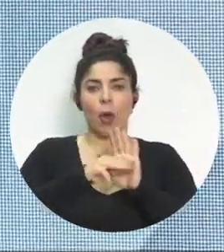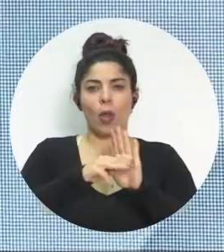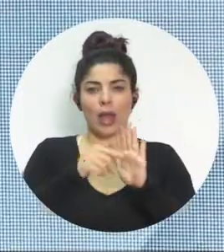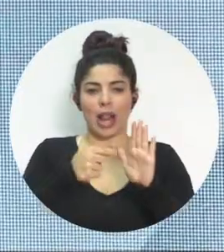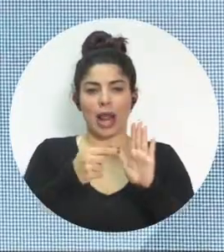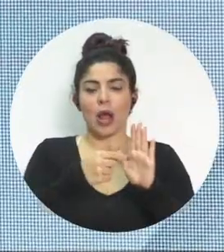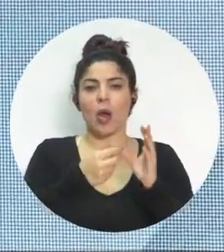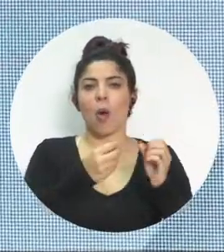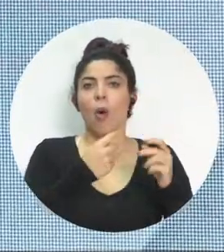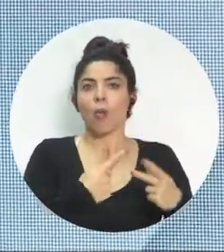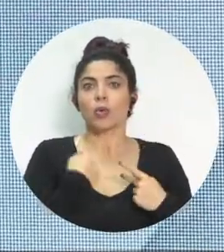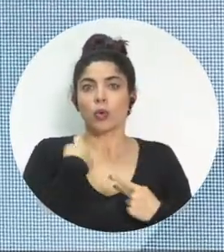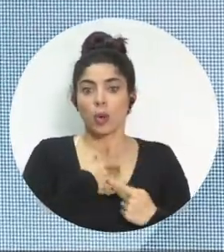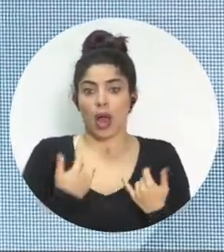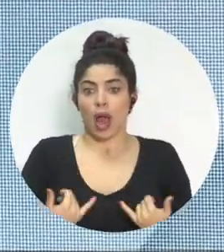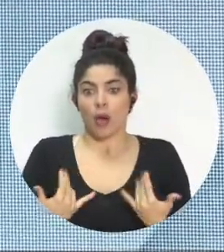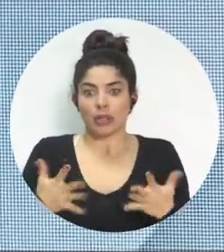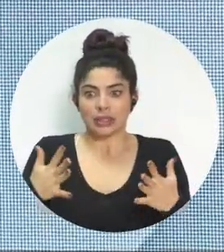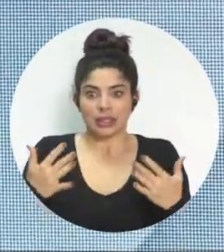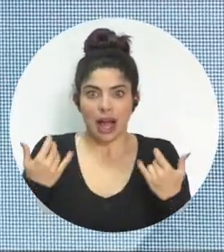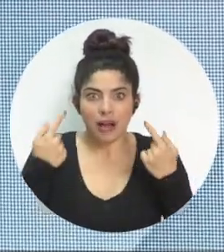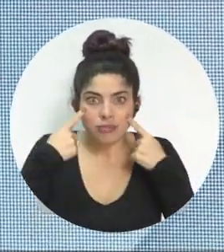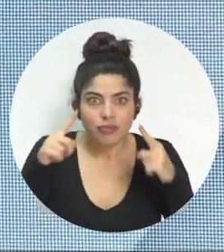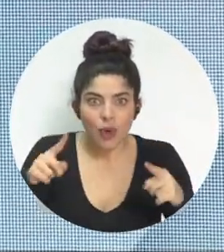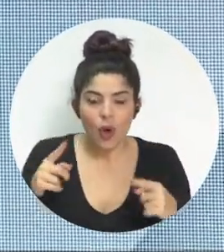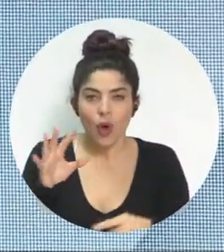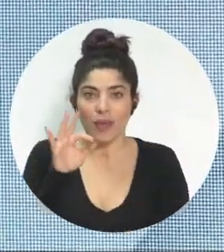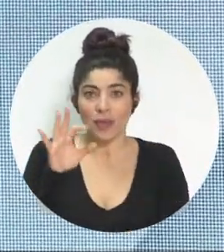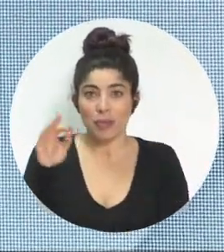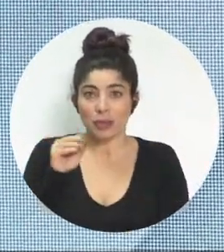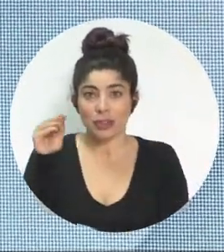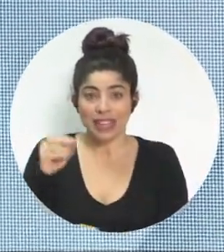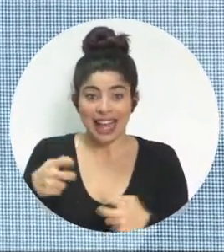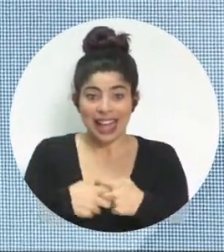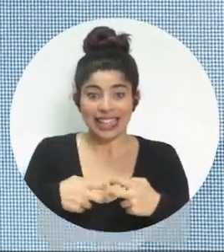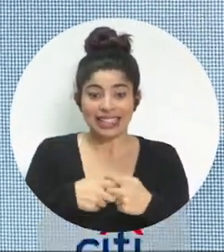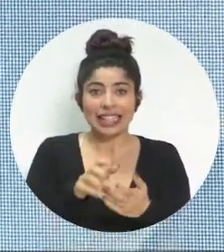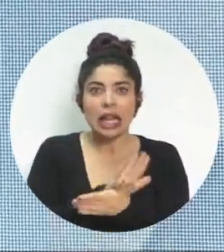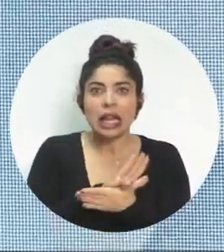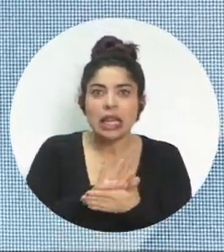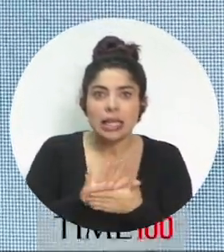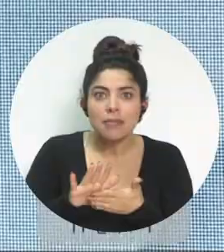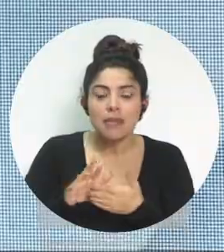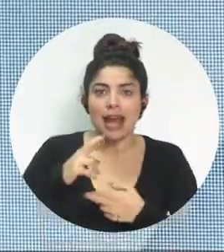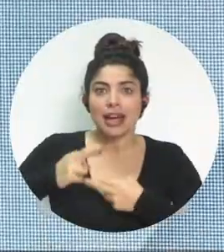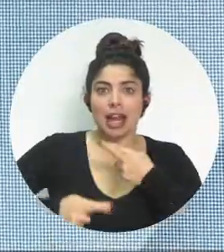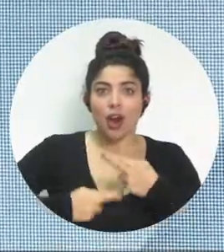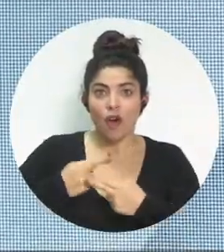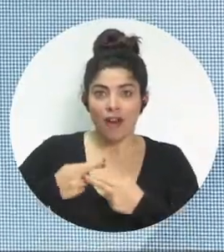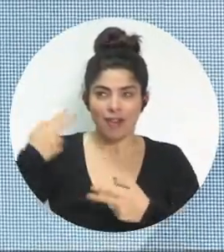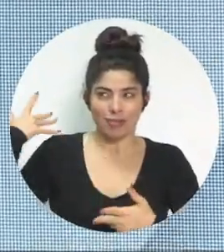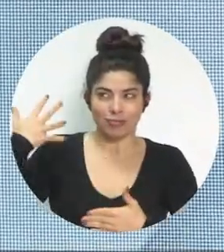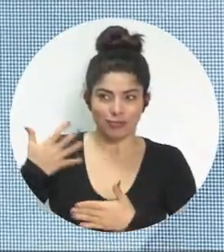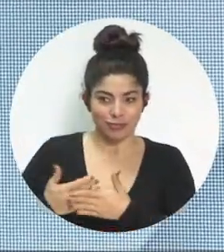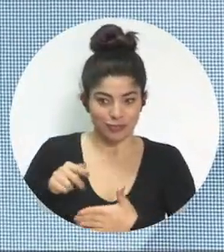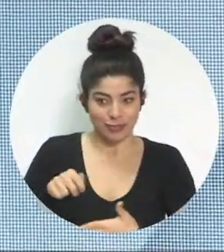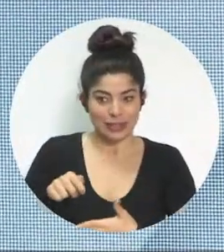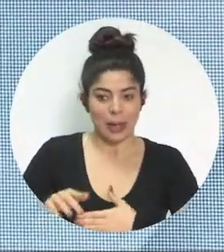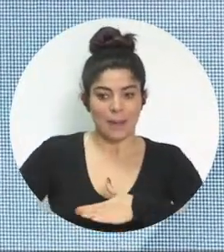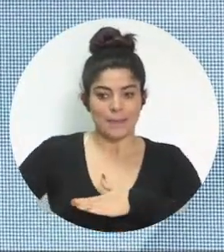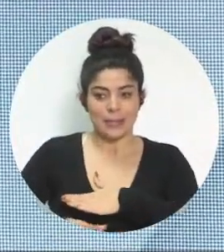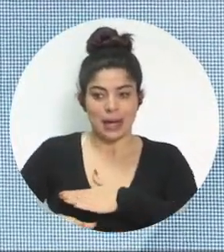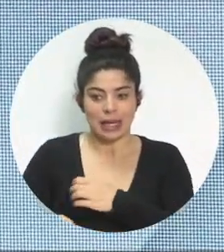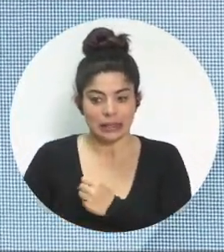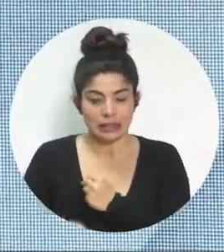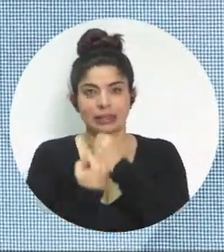Also, 70 years ago, we established a model that allows us to currently have 99% of our electricity